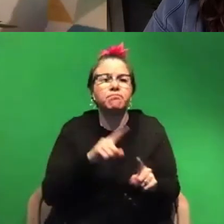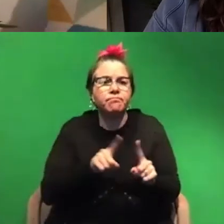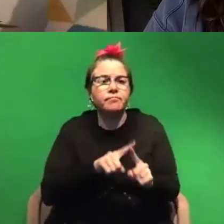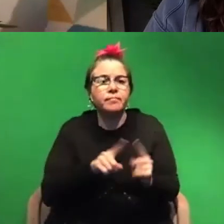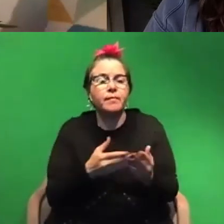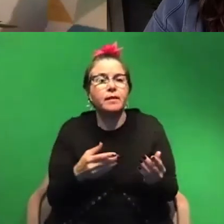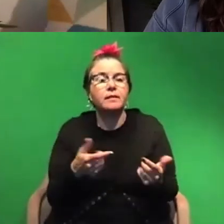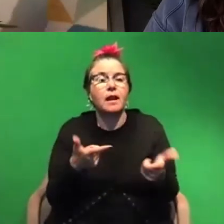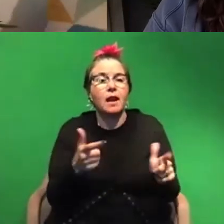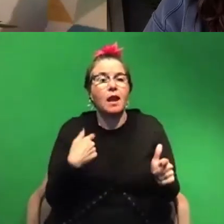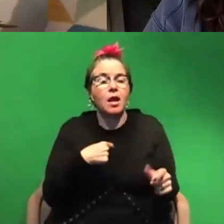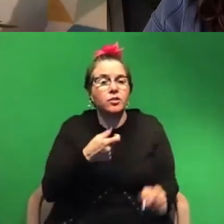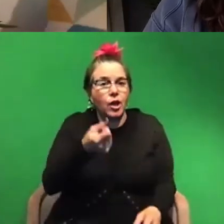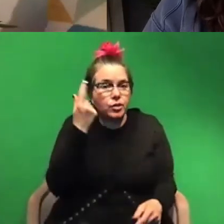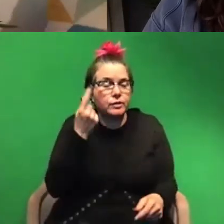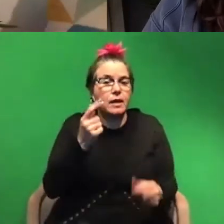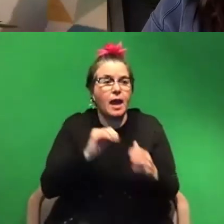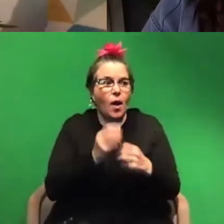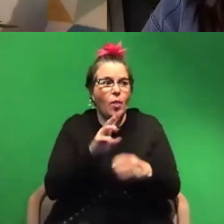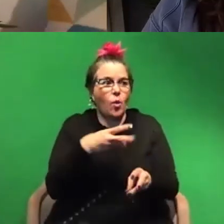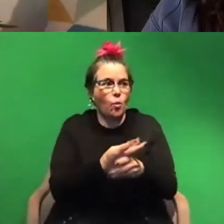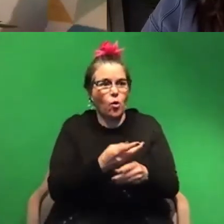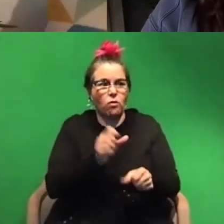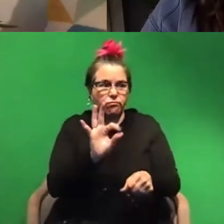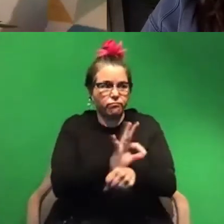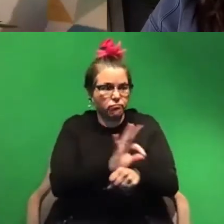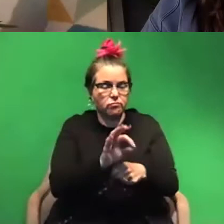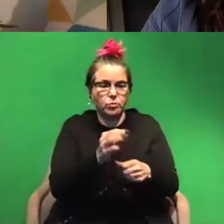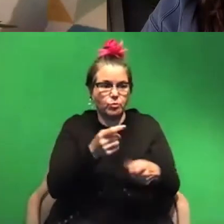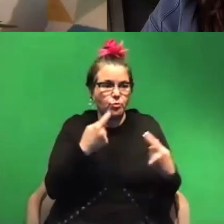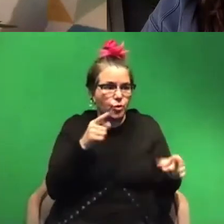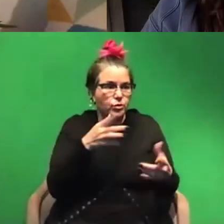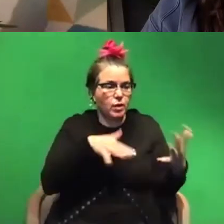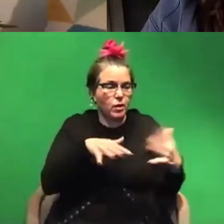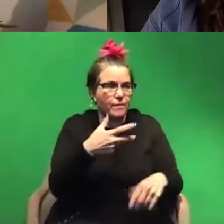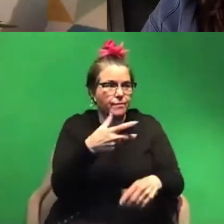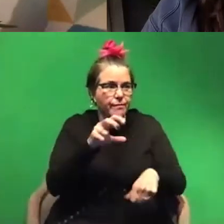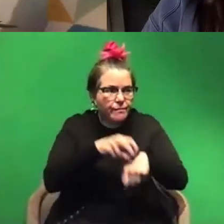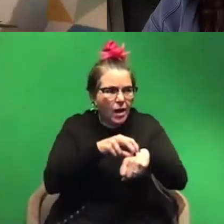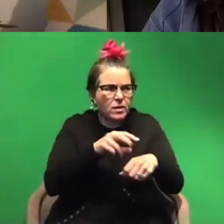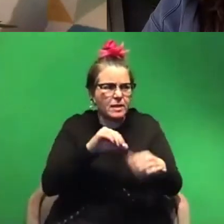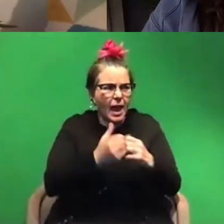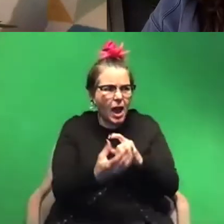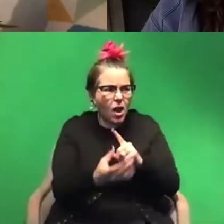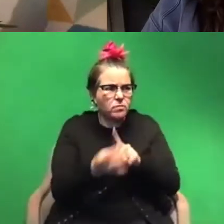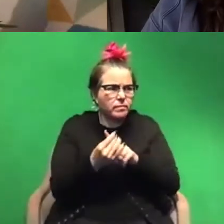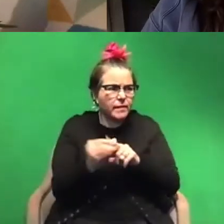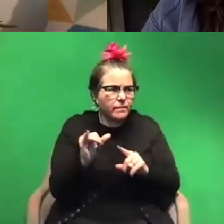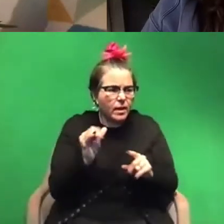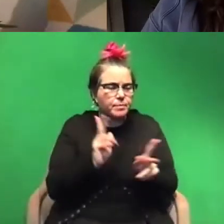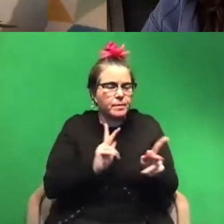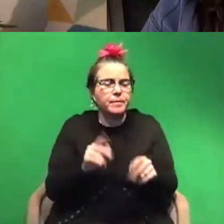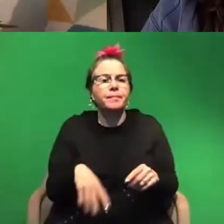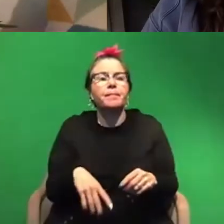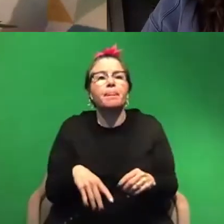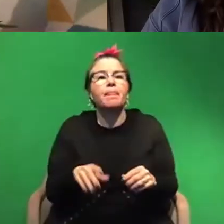allows us to understand how the world works around us. How does a virus work? How does it infect us? And we're also using a lot